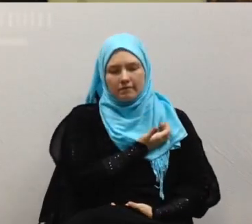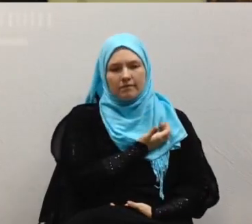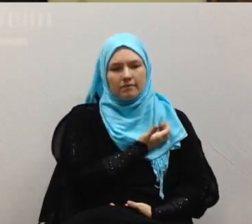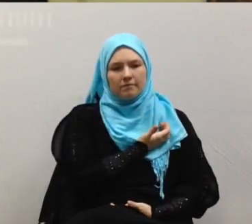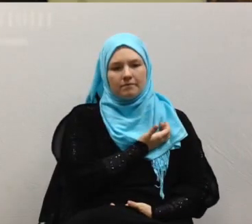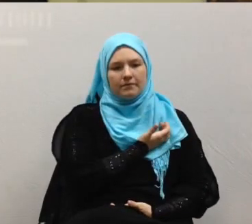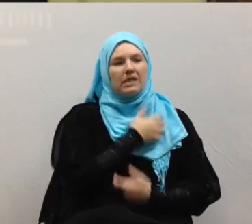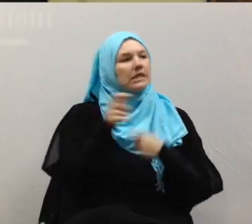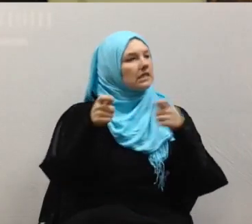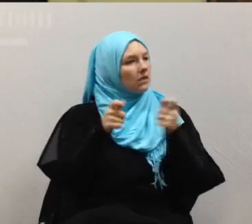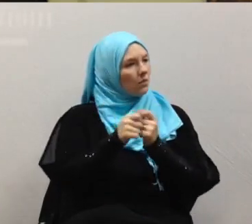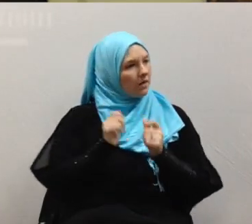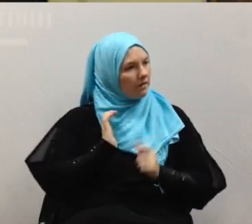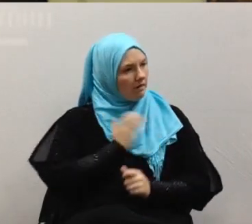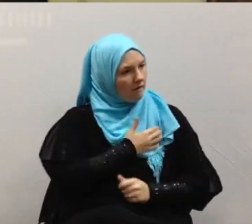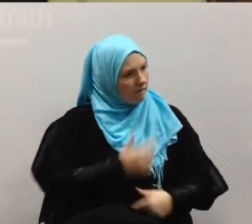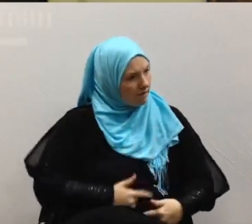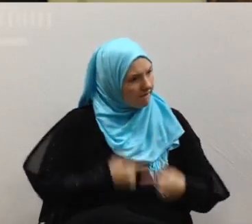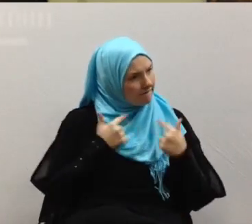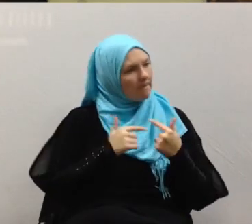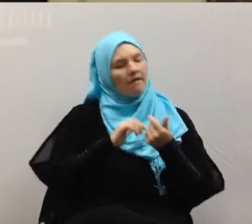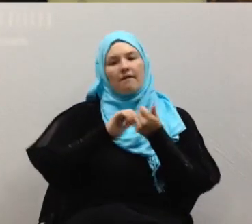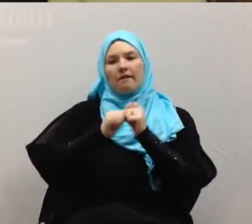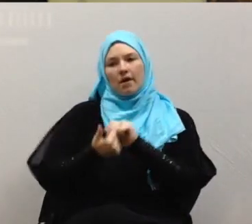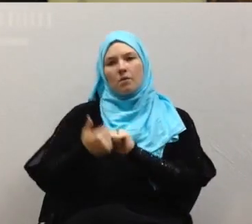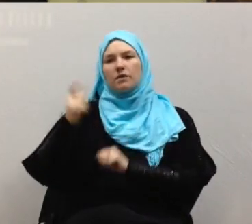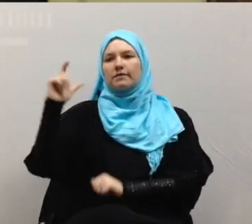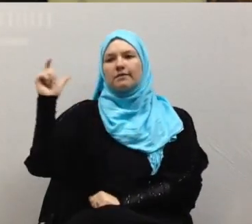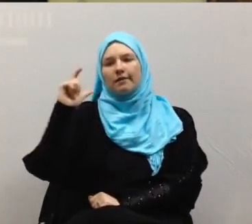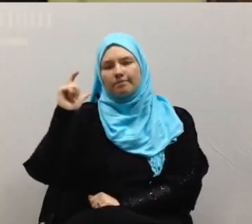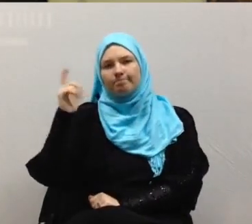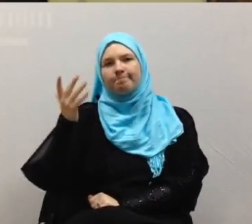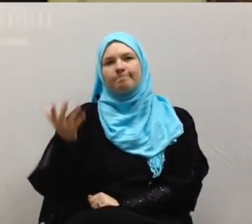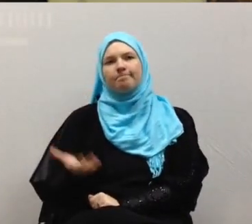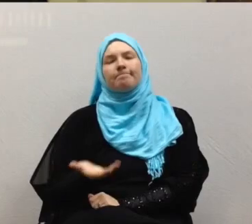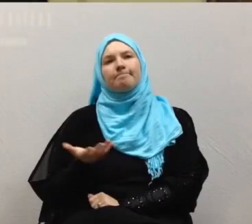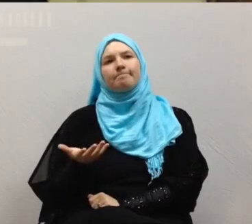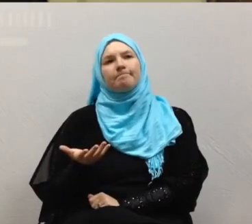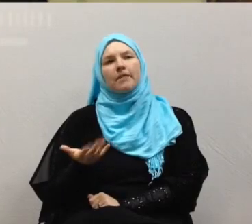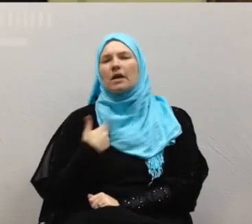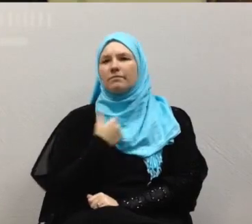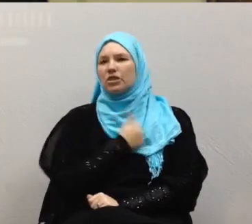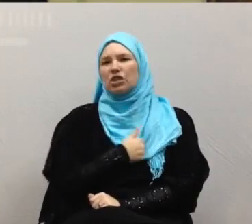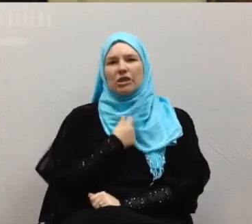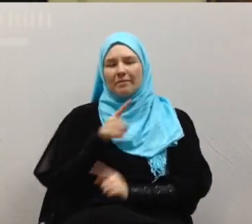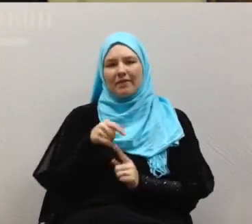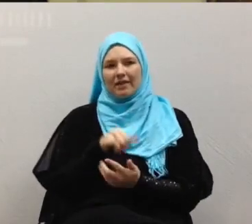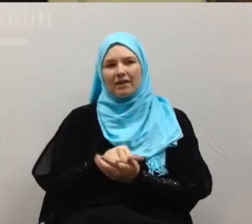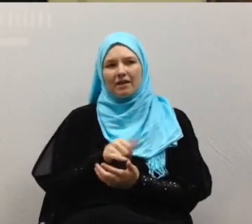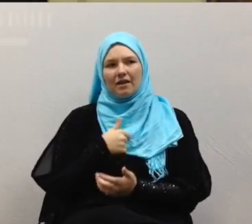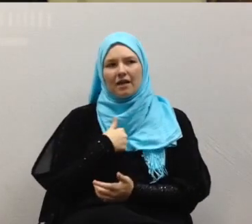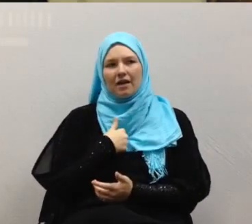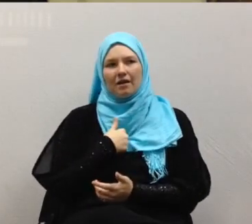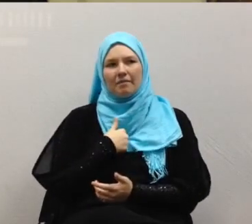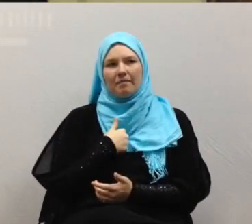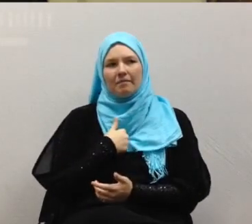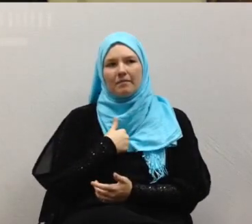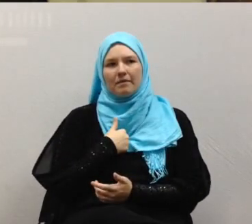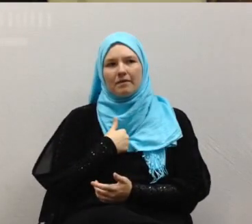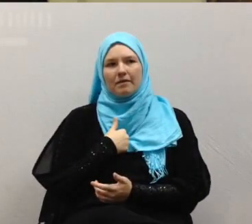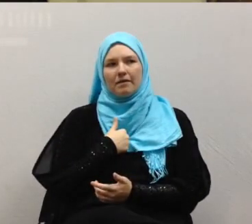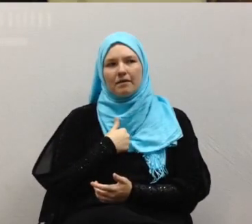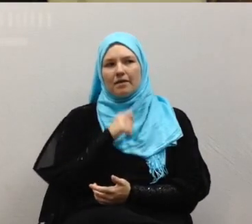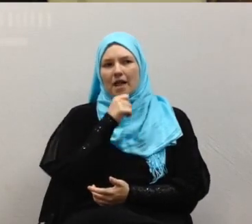our life and how Islam has, I'm sorry with this, I am not expert on using these guys